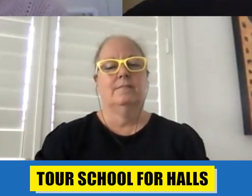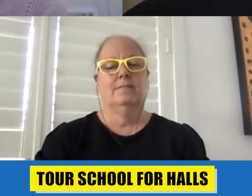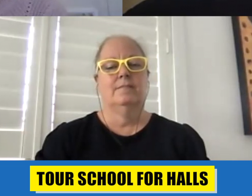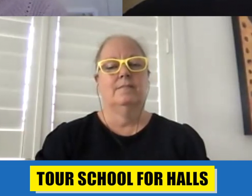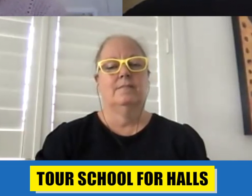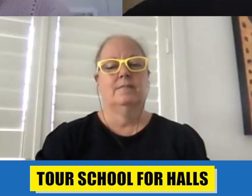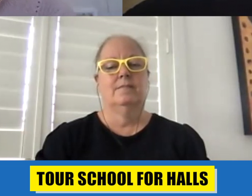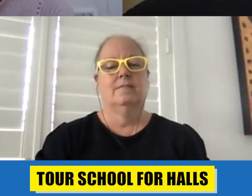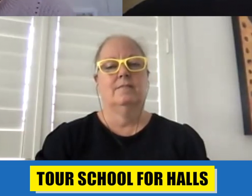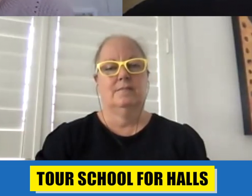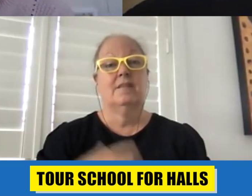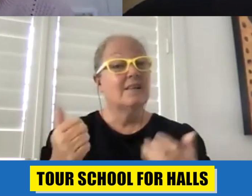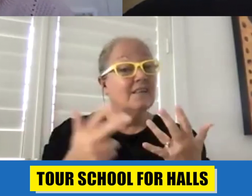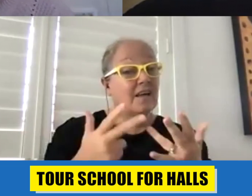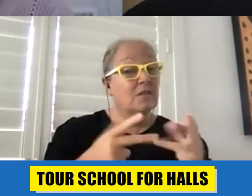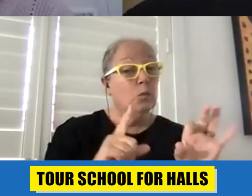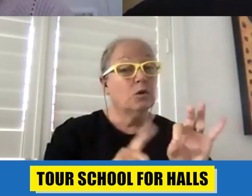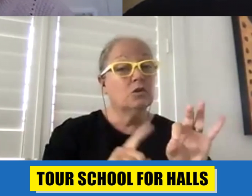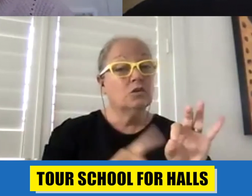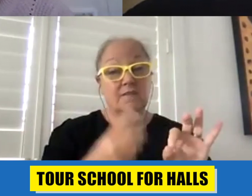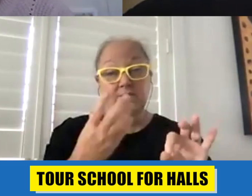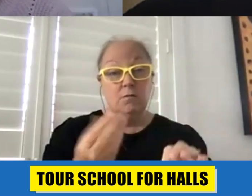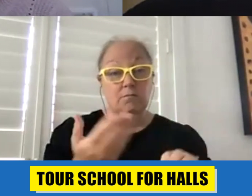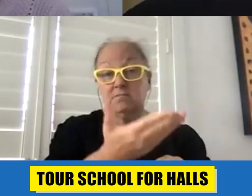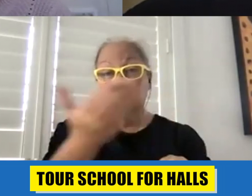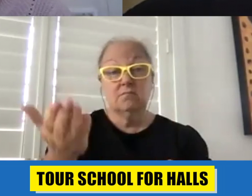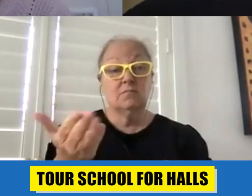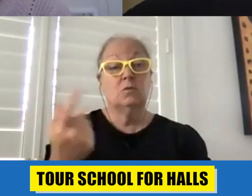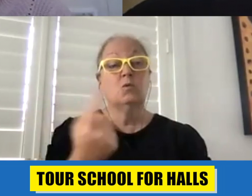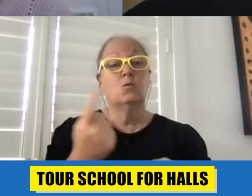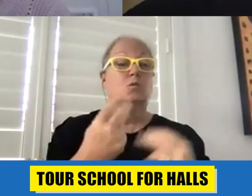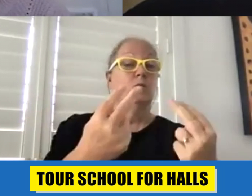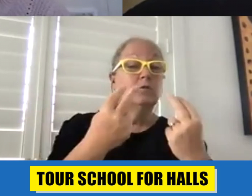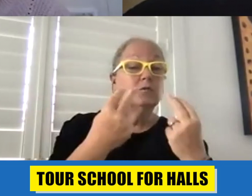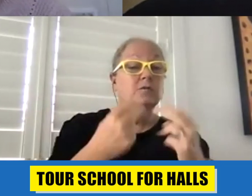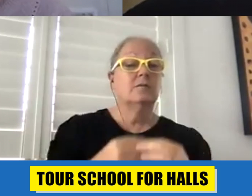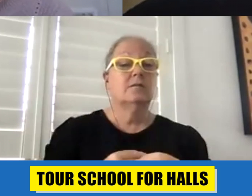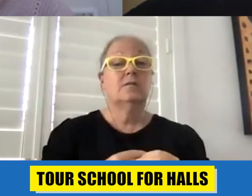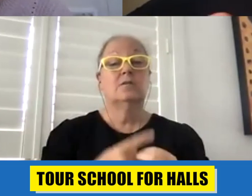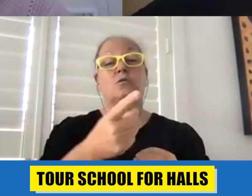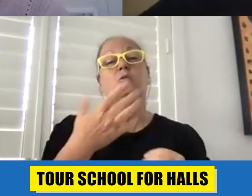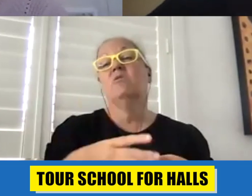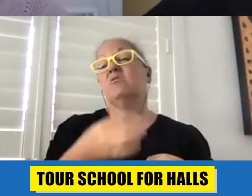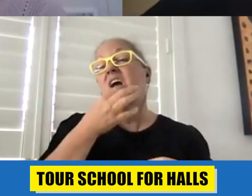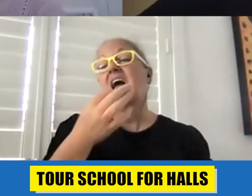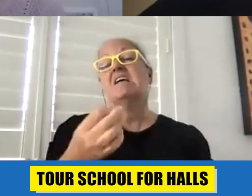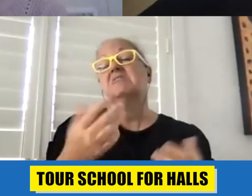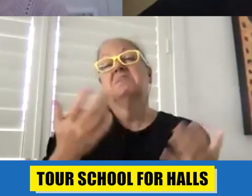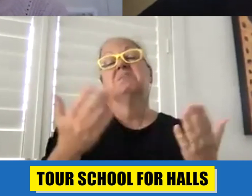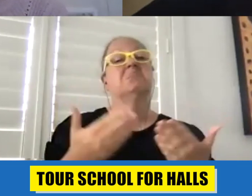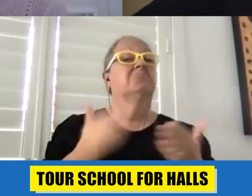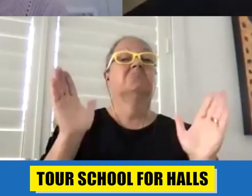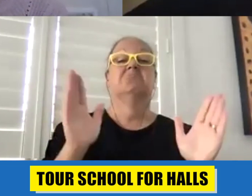So were there any other questions from anyone that's been joining us today that they wanted to ask more generally around